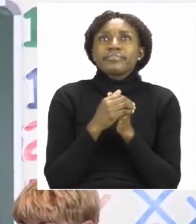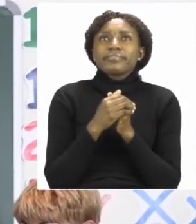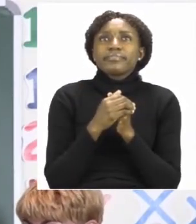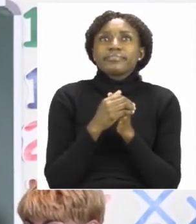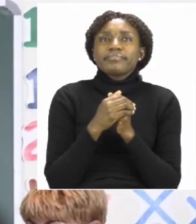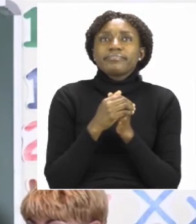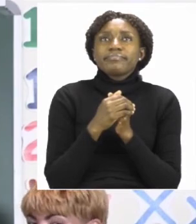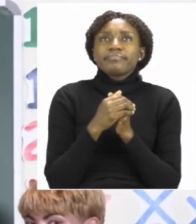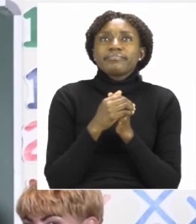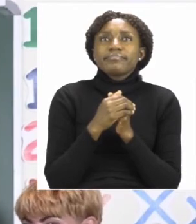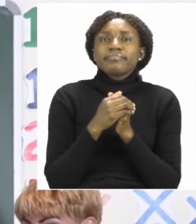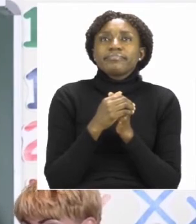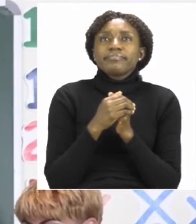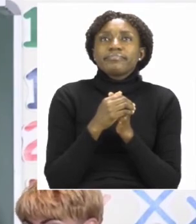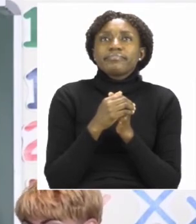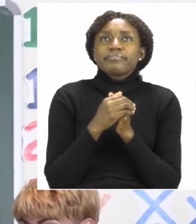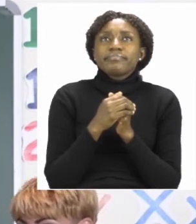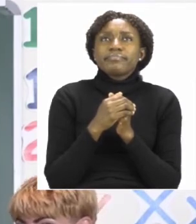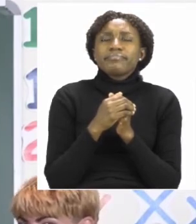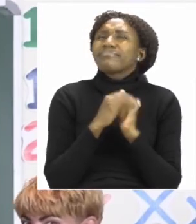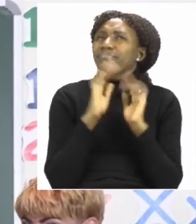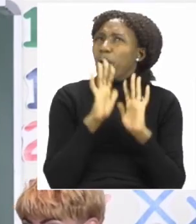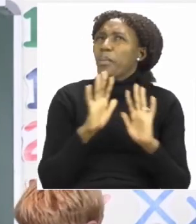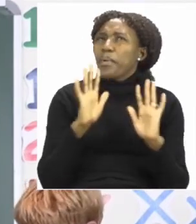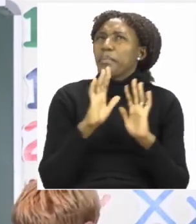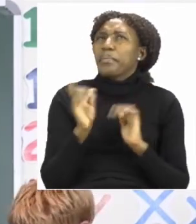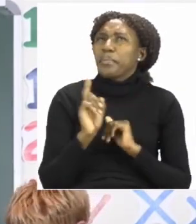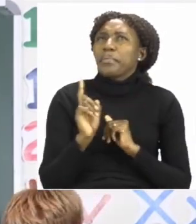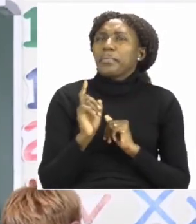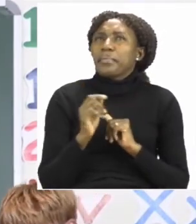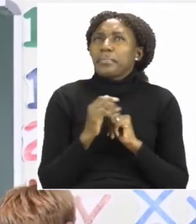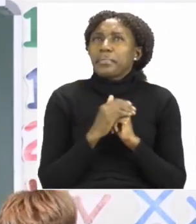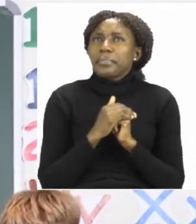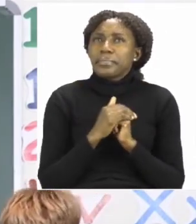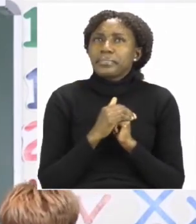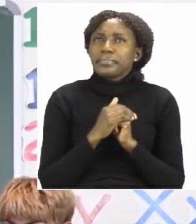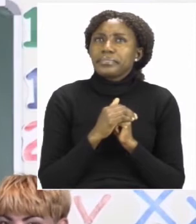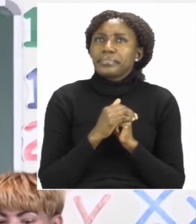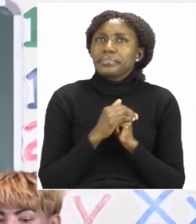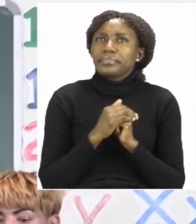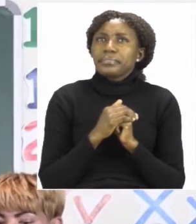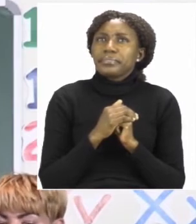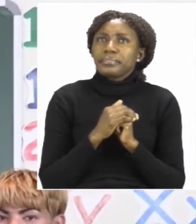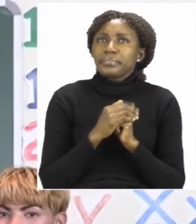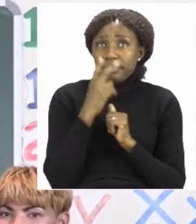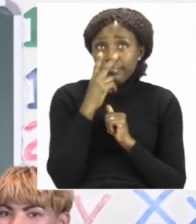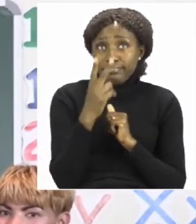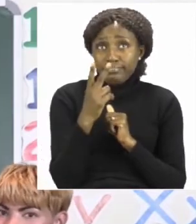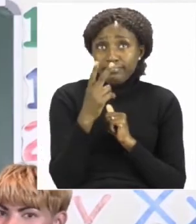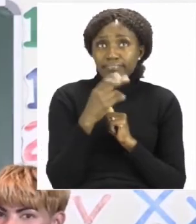that we had what colors did we have in that piece let's have a look